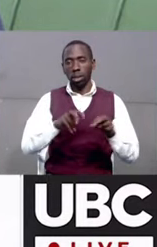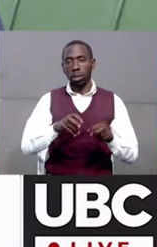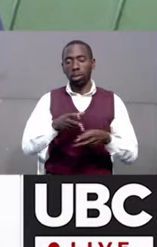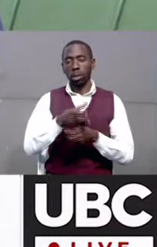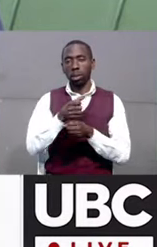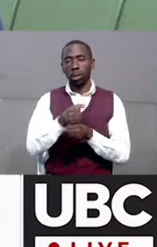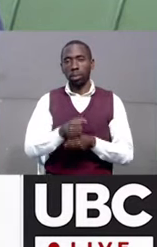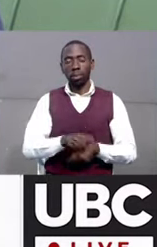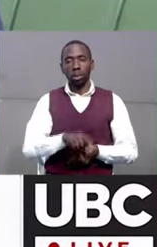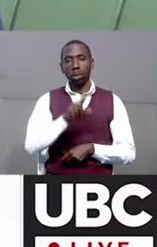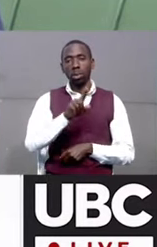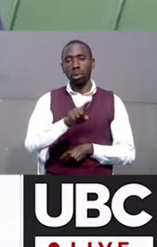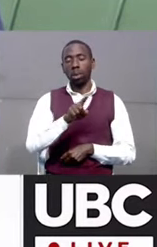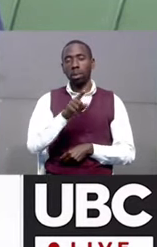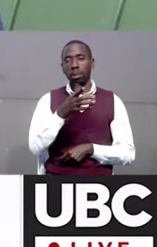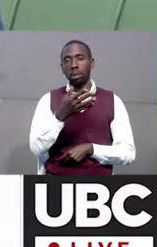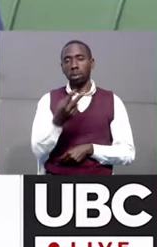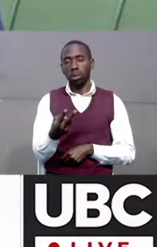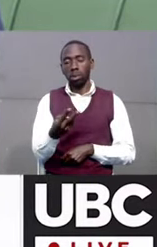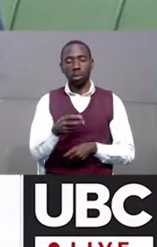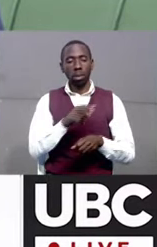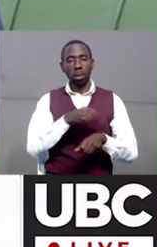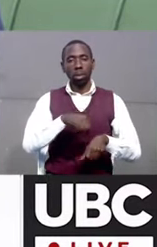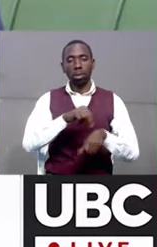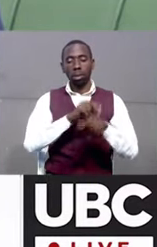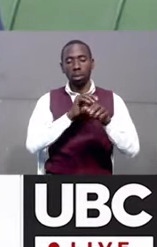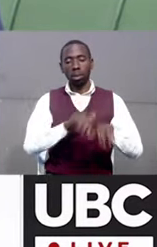152, National Agriculture Advisory Services.